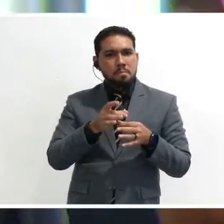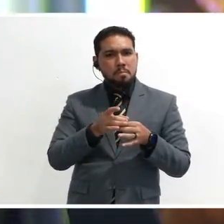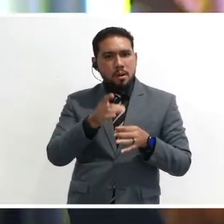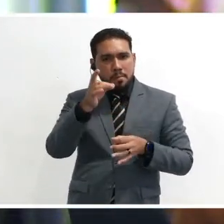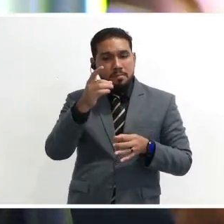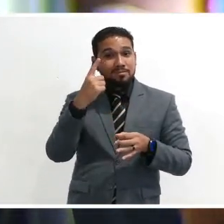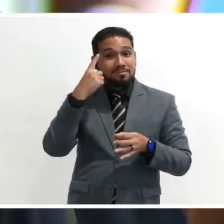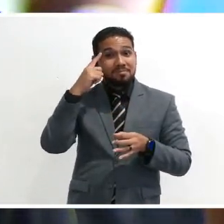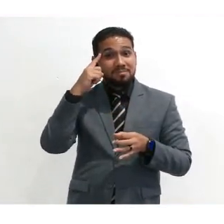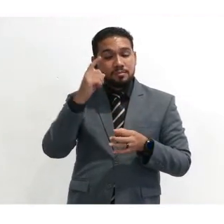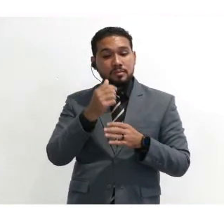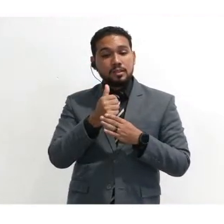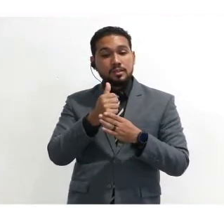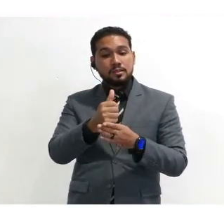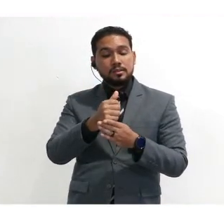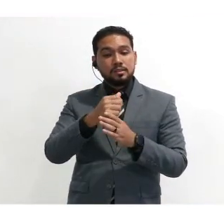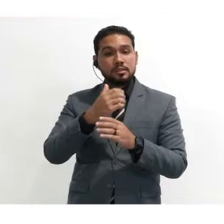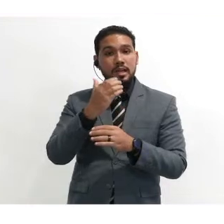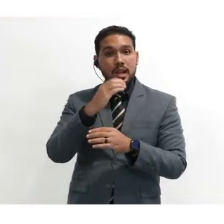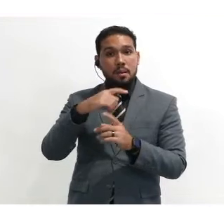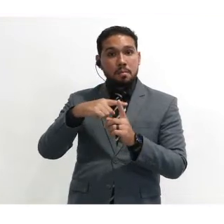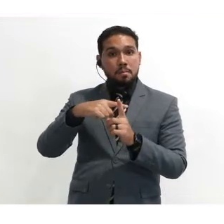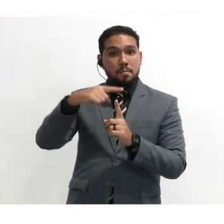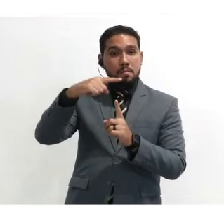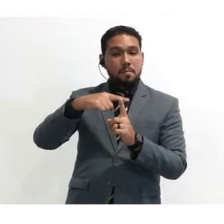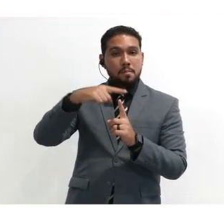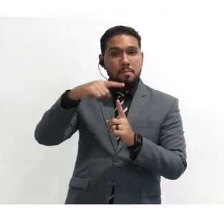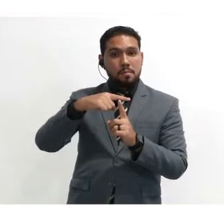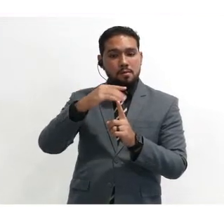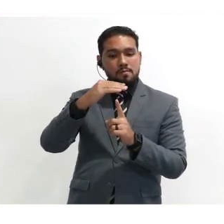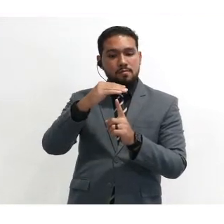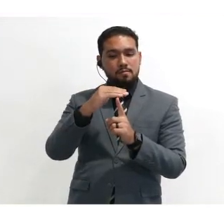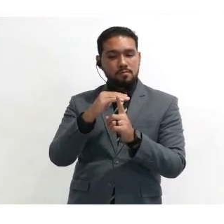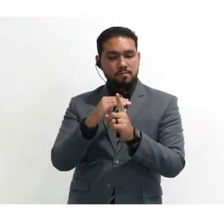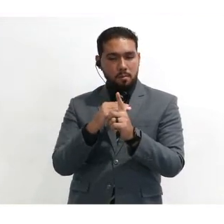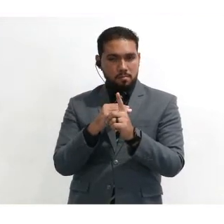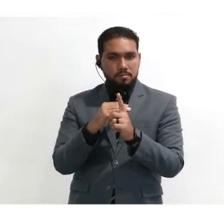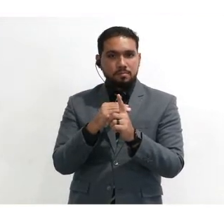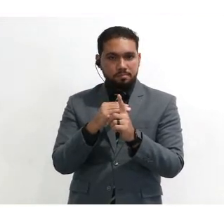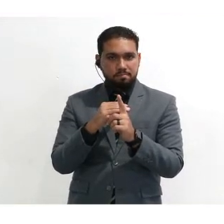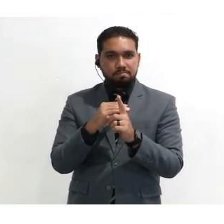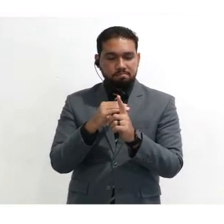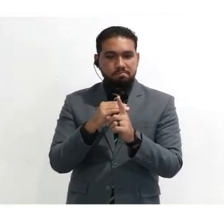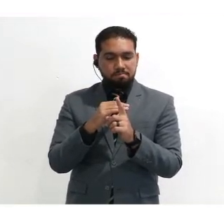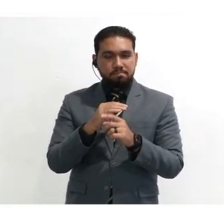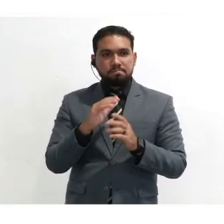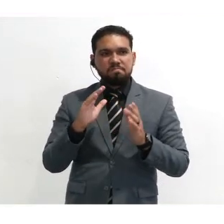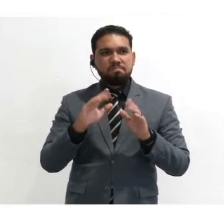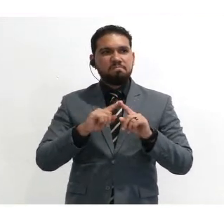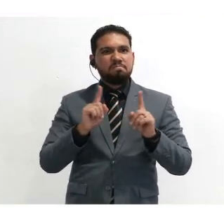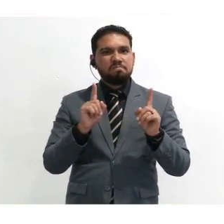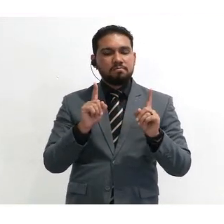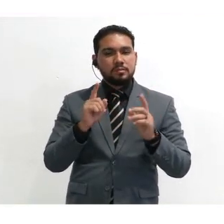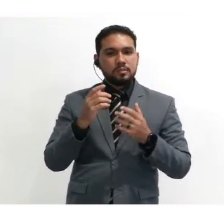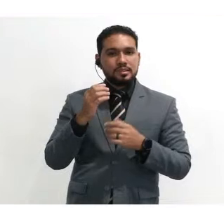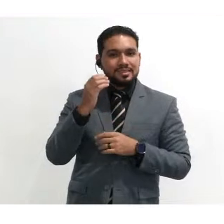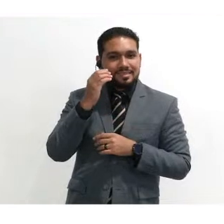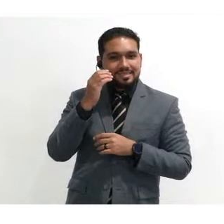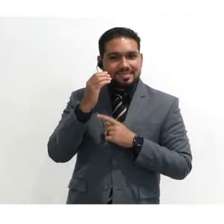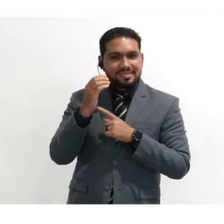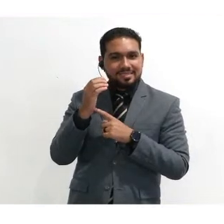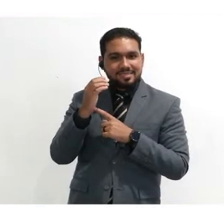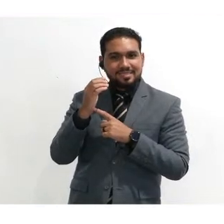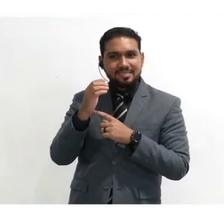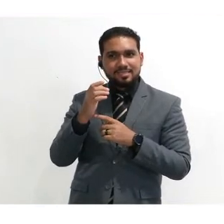And unlike in a mobile phone, where we don't have the power dissipation, you can, shrink everything together and it's not so much of a problem. But